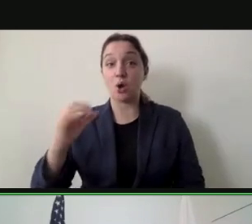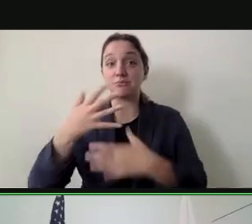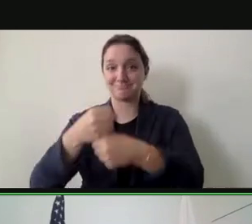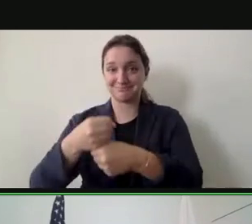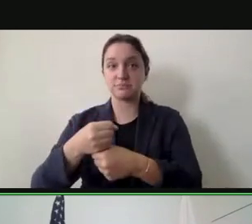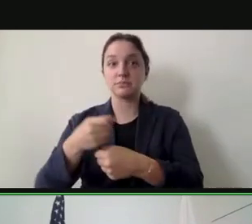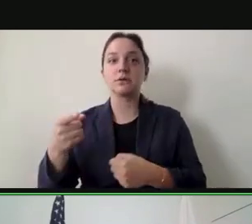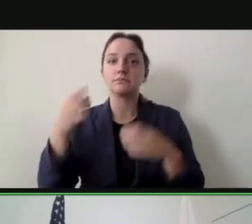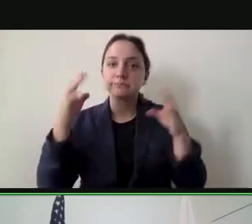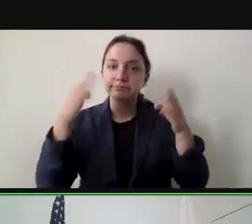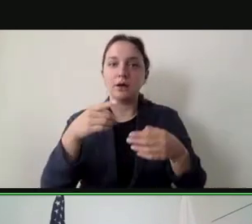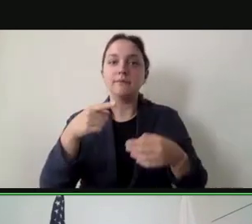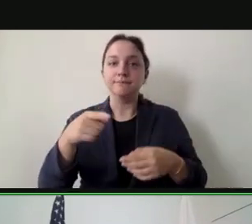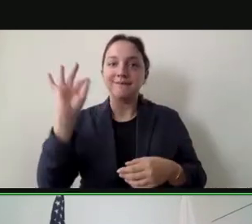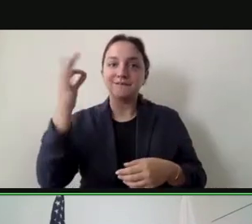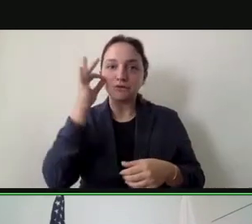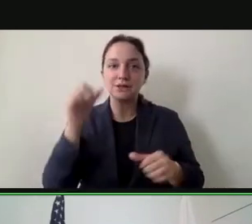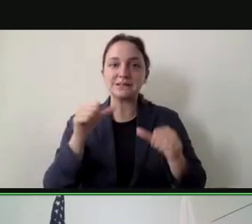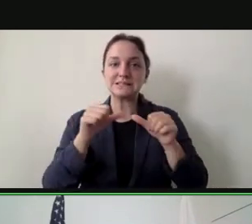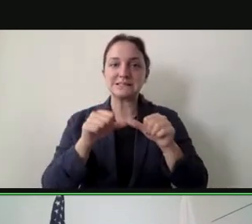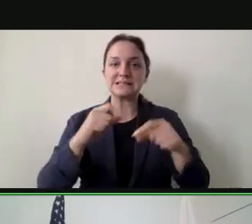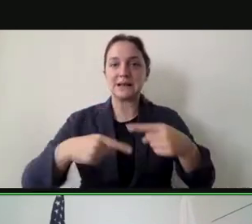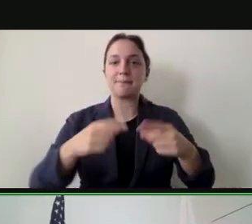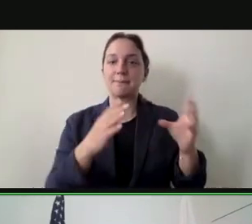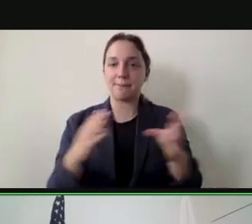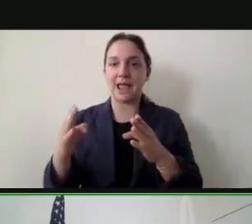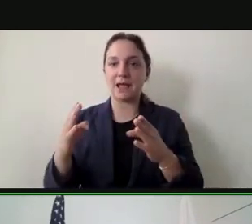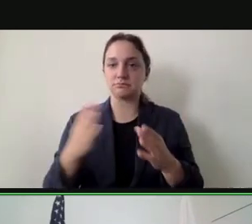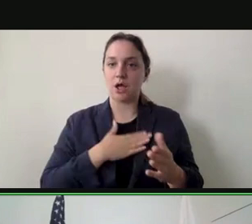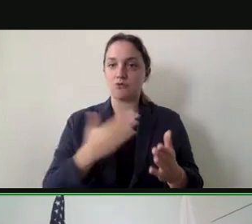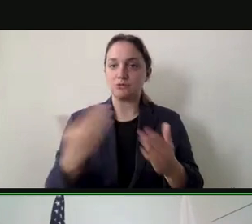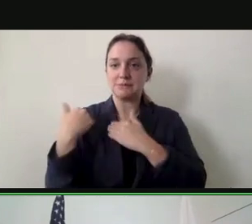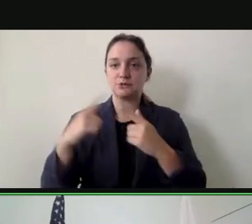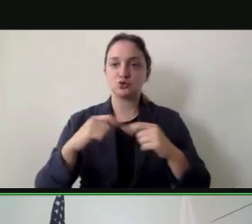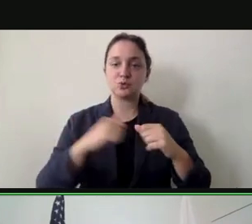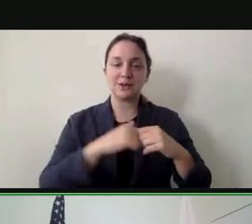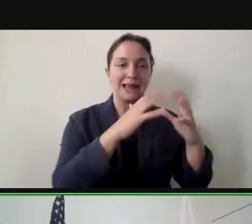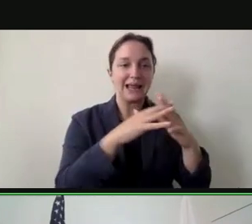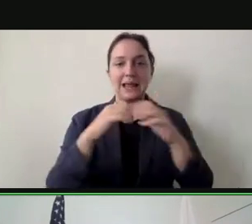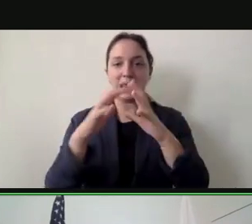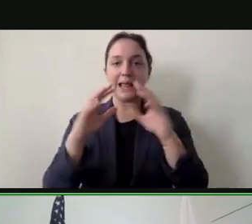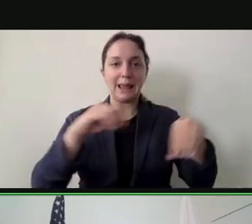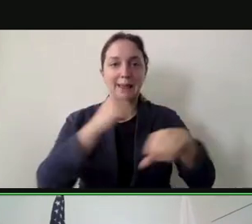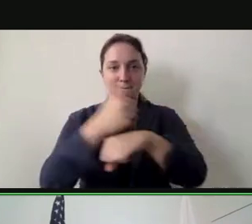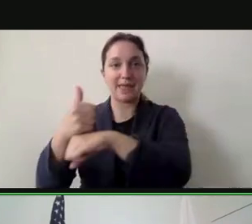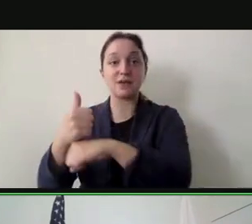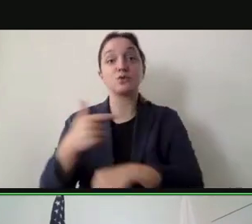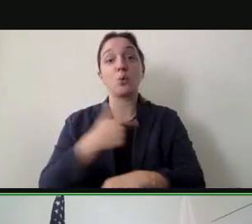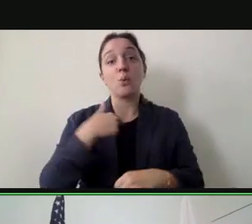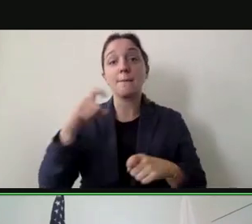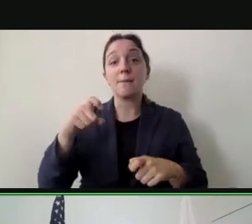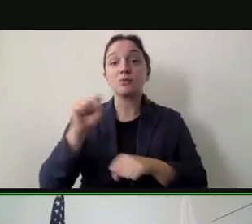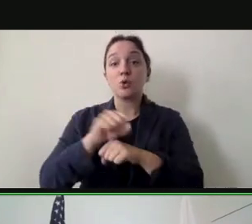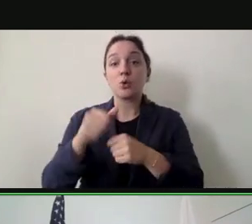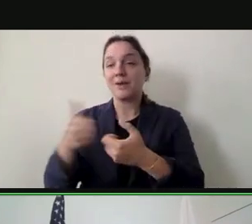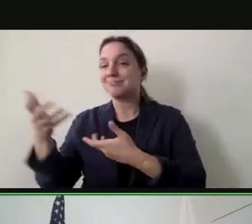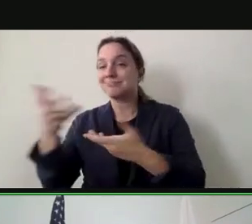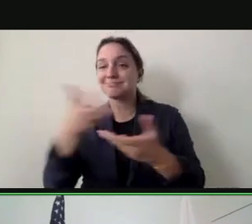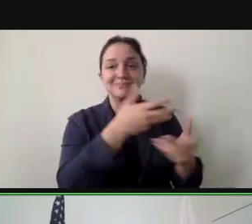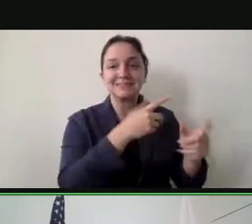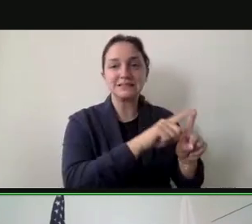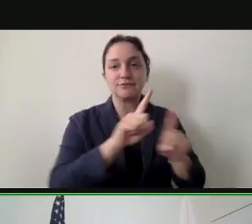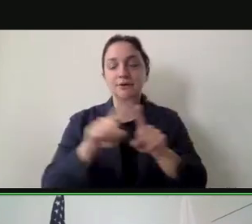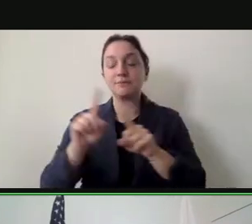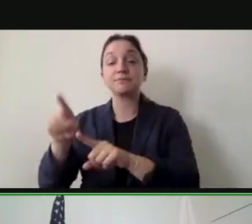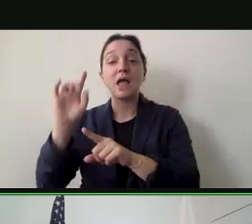Sustainability Plan, to do that in concert with other federal leaders, such as the Department of Energy, hosting the lab